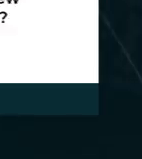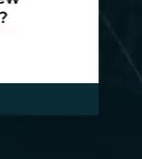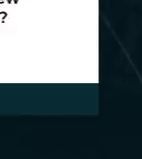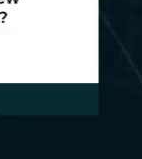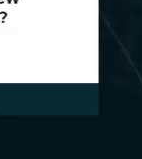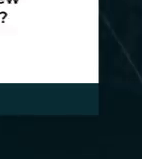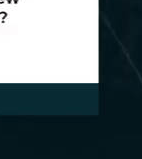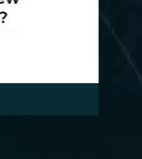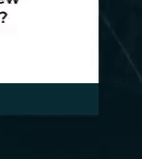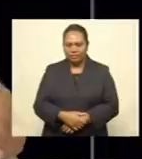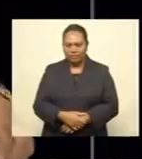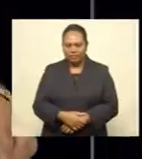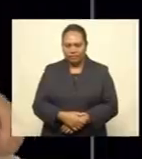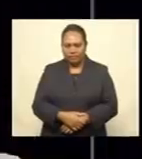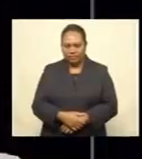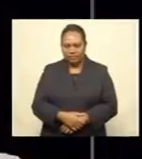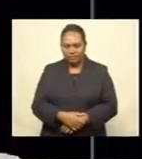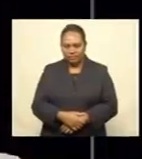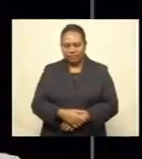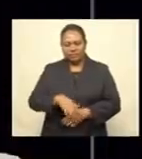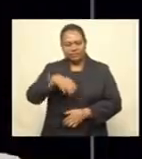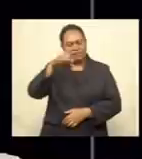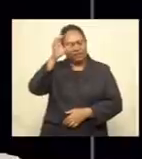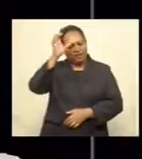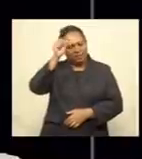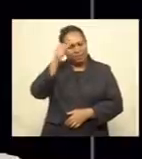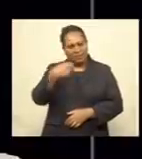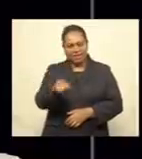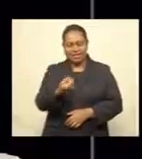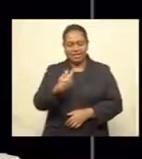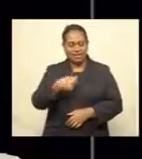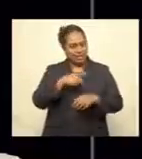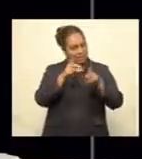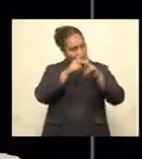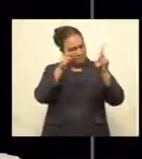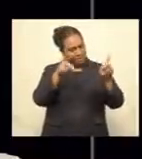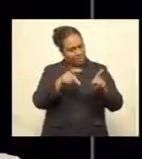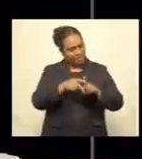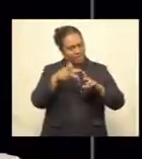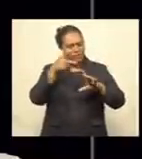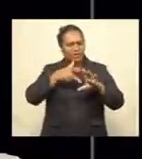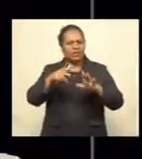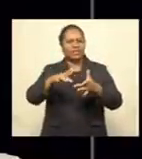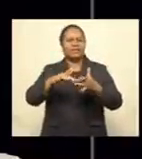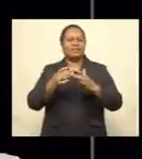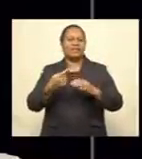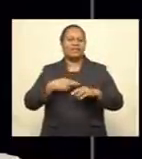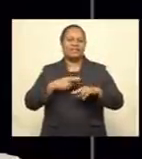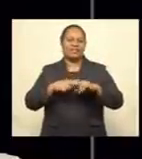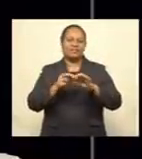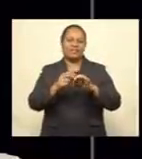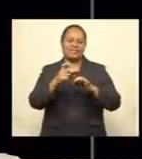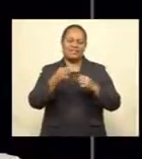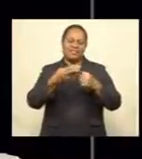answer. And remember, you can send us newsworthy pictures and videos by email